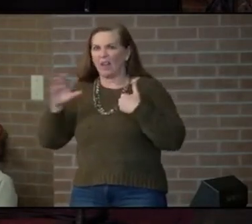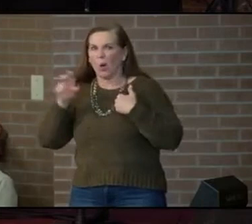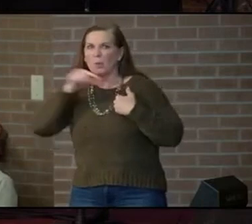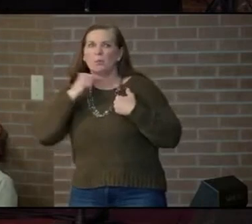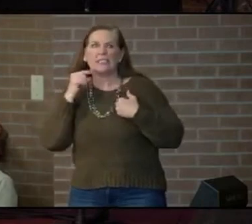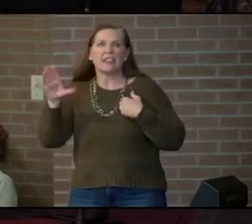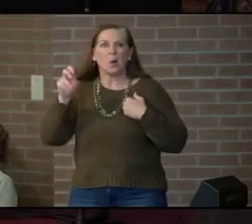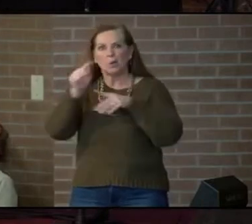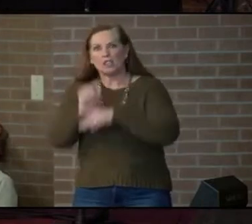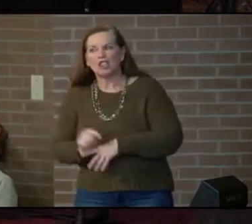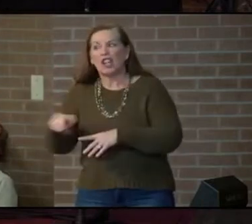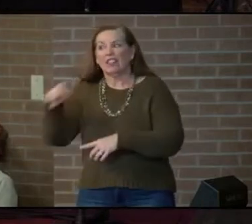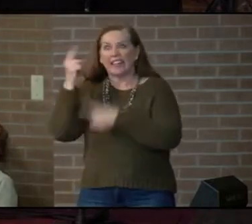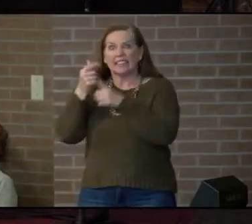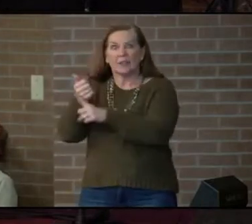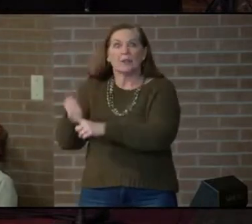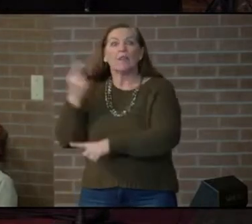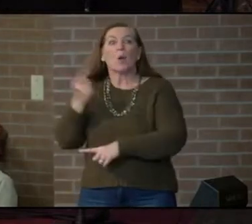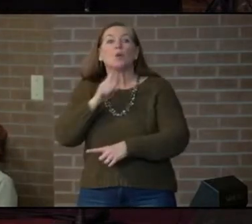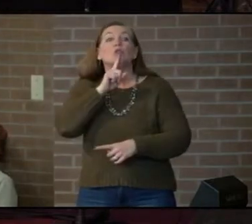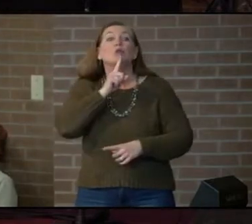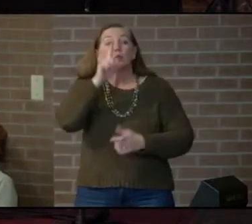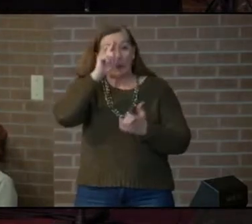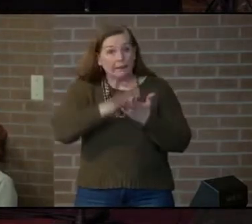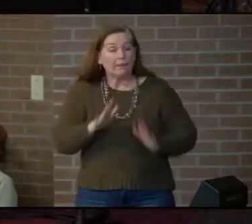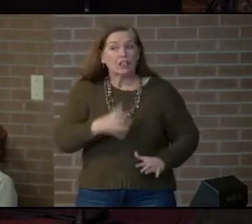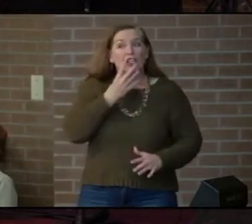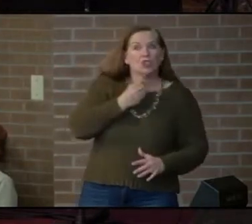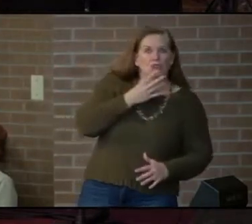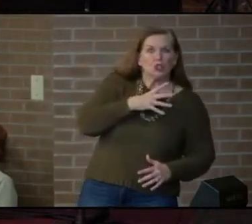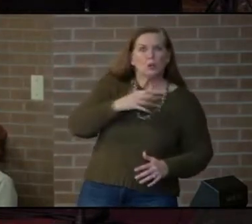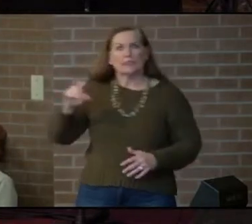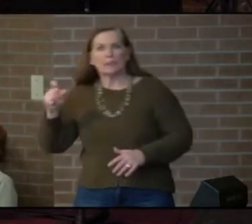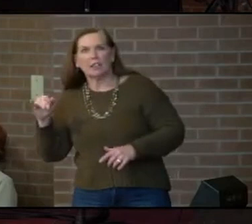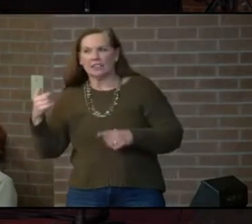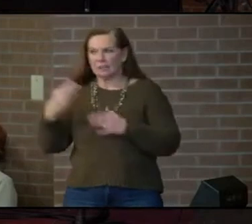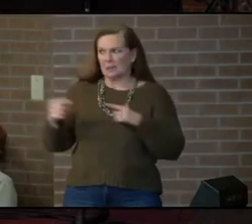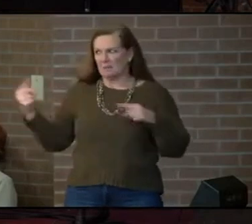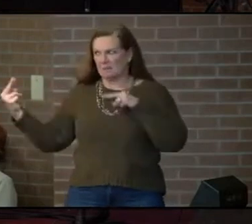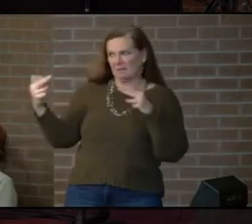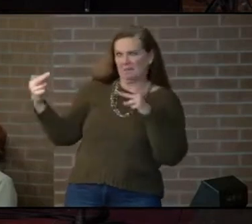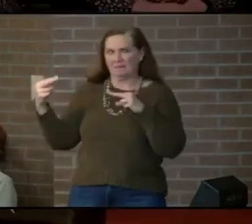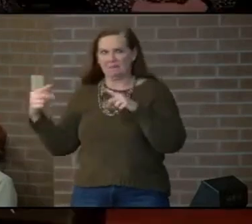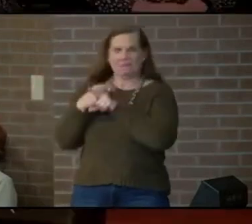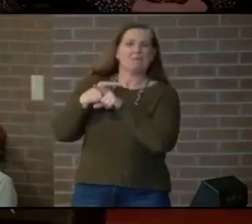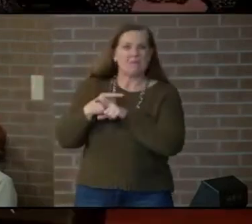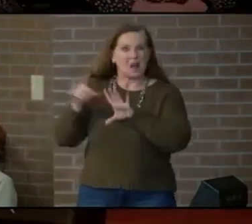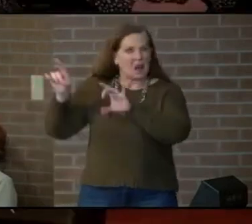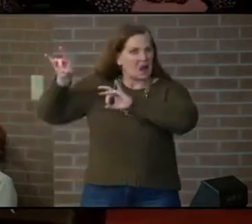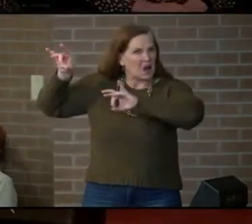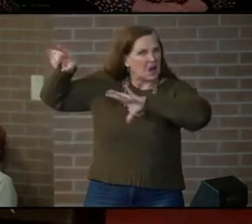Samaritans considered themselves the only true believers. And Jews and Samaritans alike both saw each other as